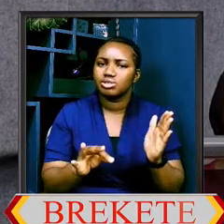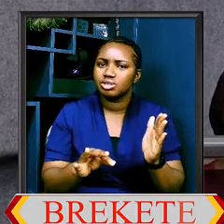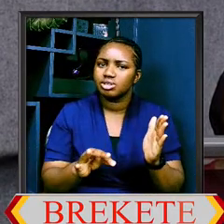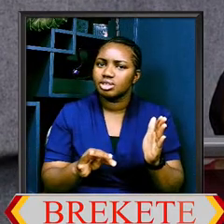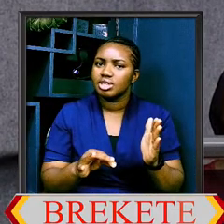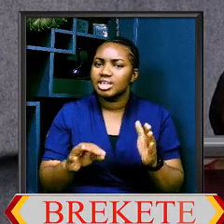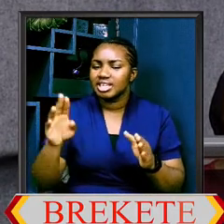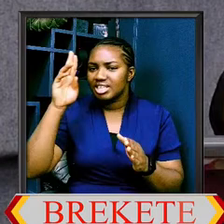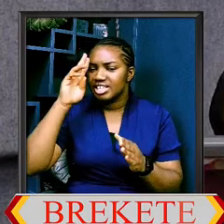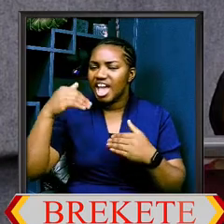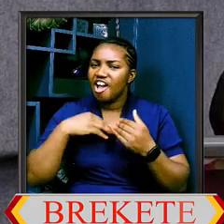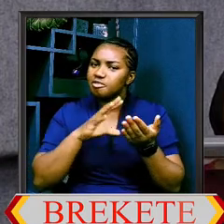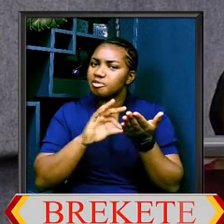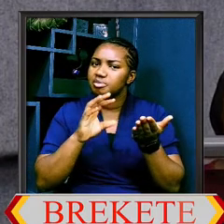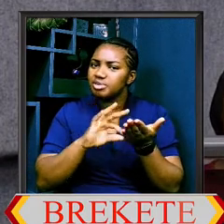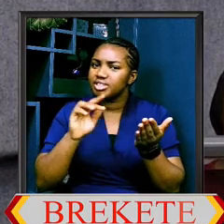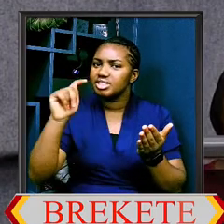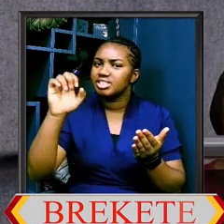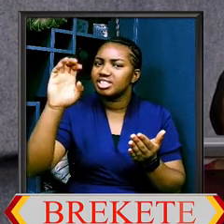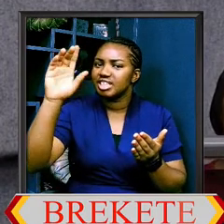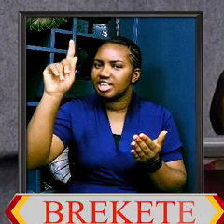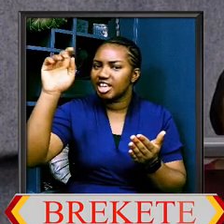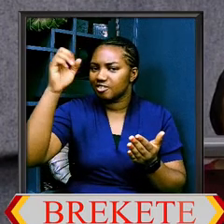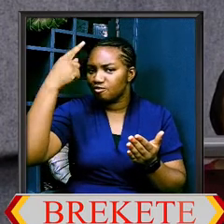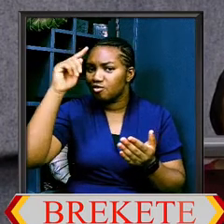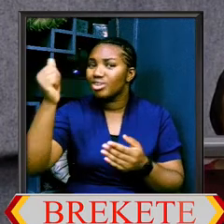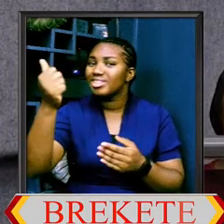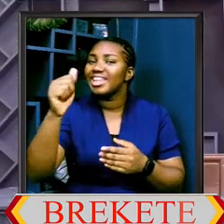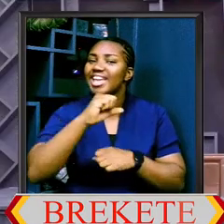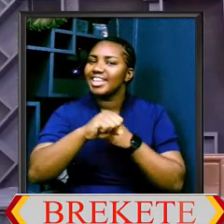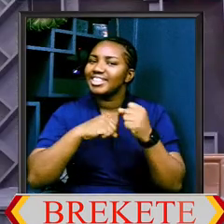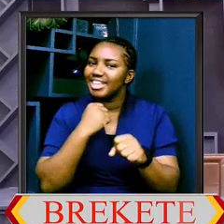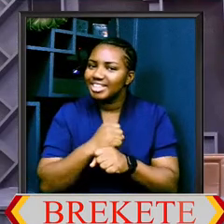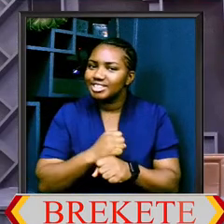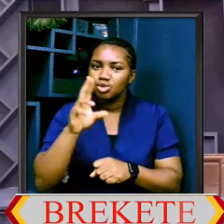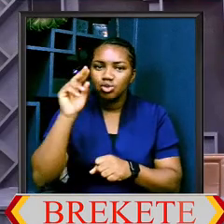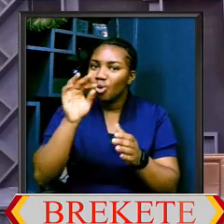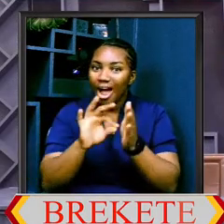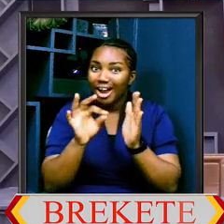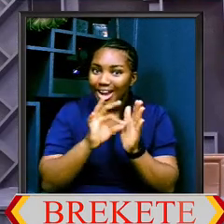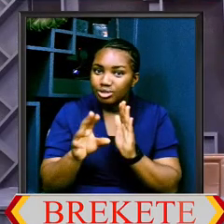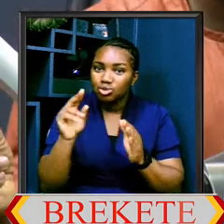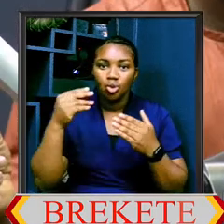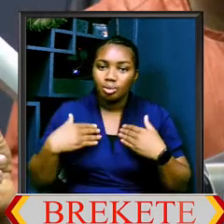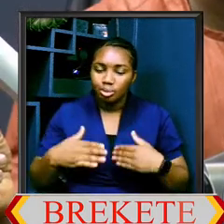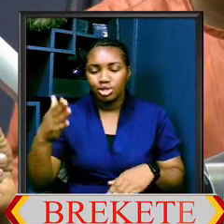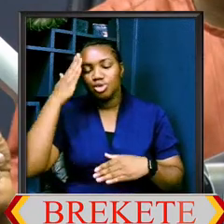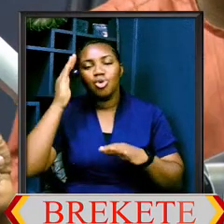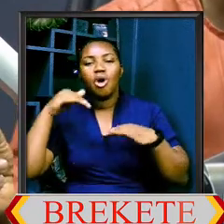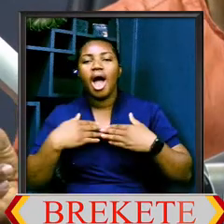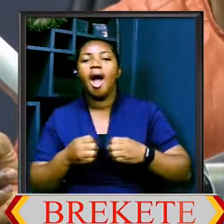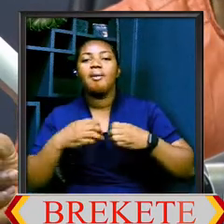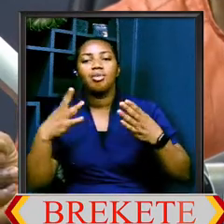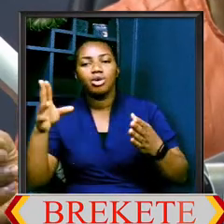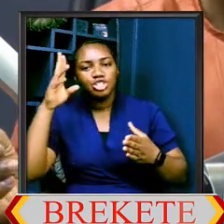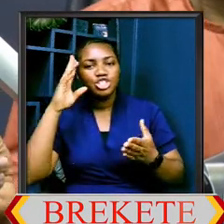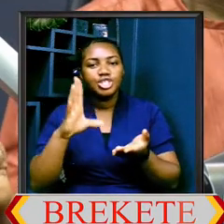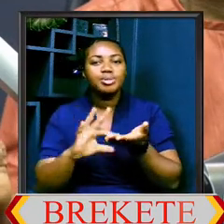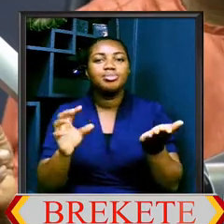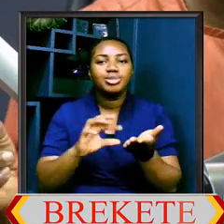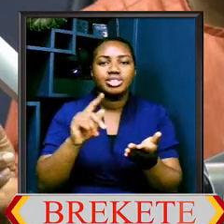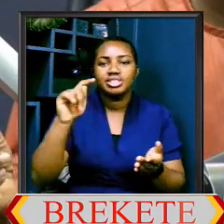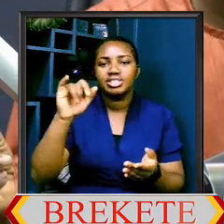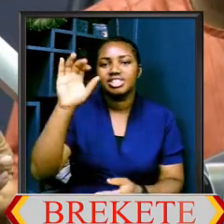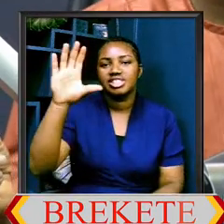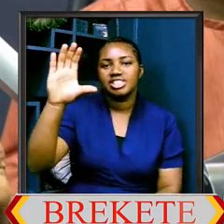time, sir. He print ticket for 10 years. Yes, sir. You no give account. Yes, sir. Nobody know how much they print the ticket. Yes,